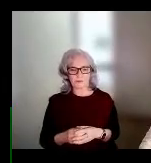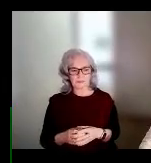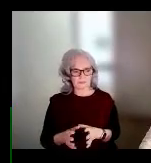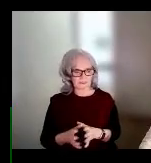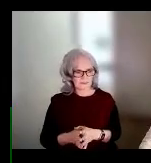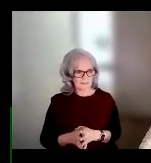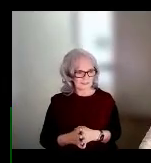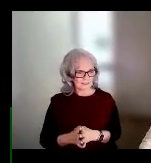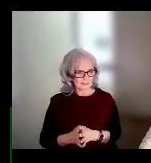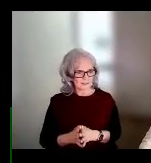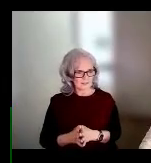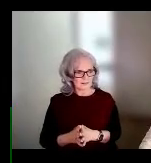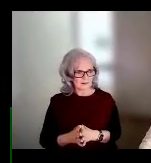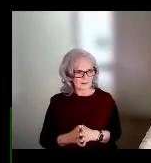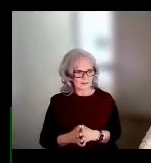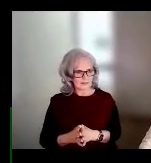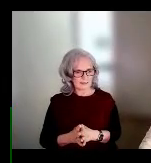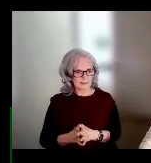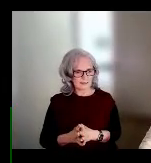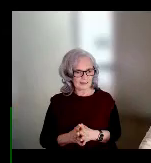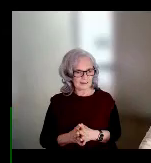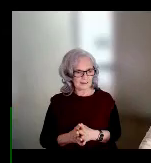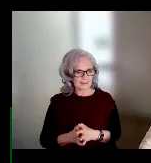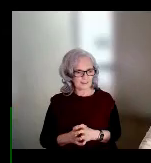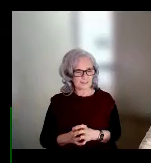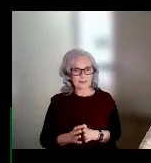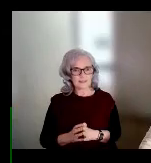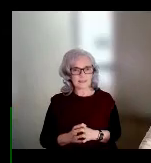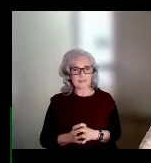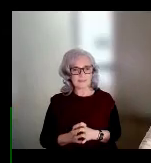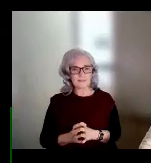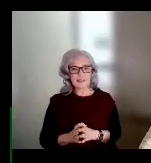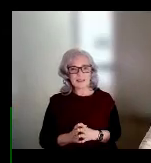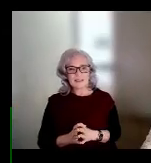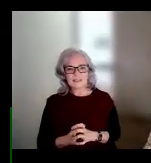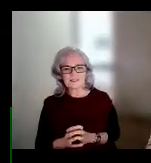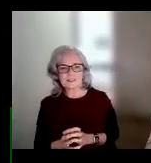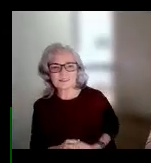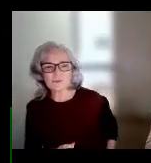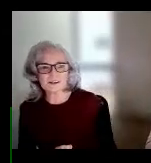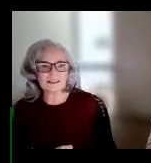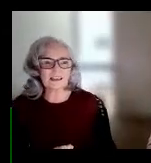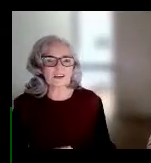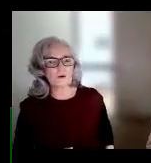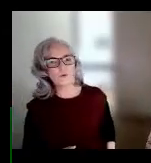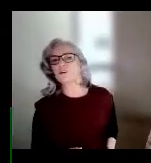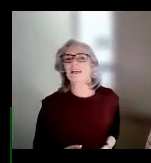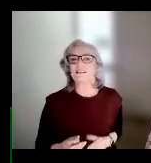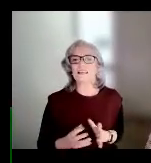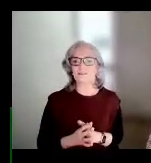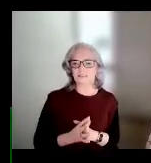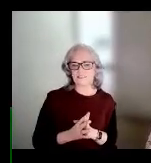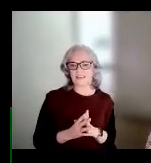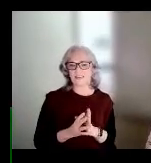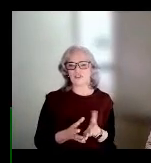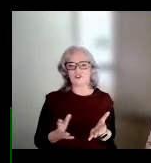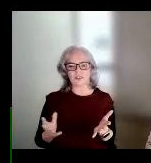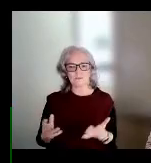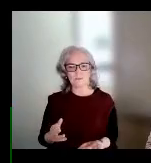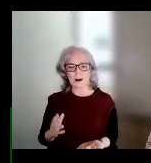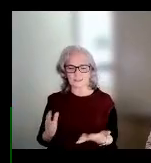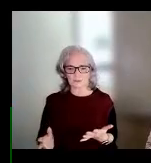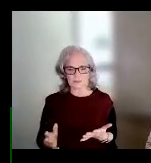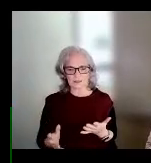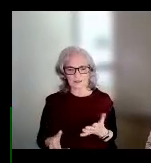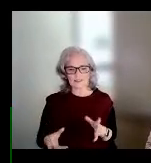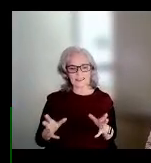across the board. All right, and I think I have this one last one. So this is what a coordinated MND care